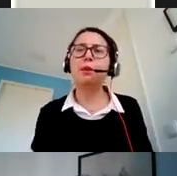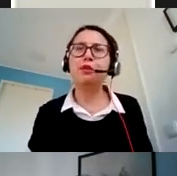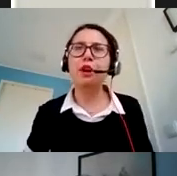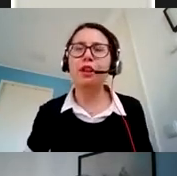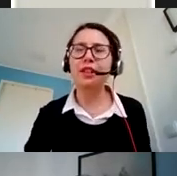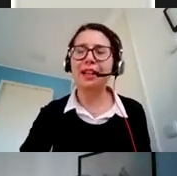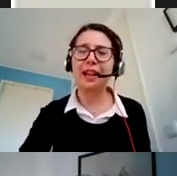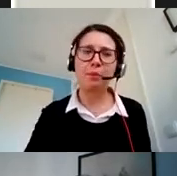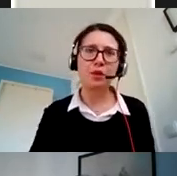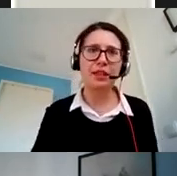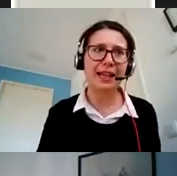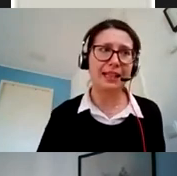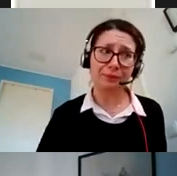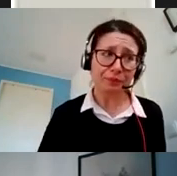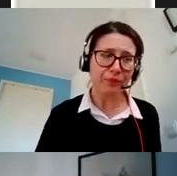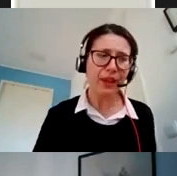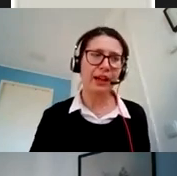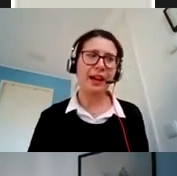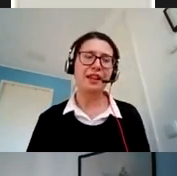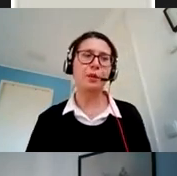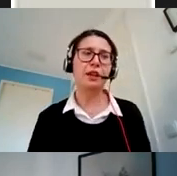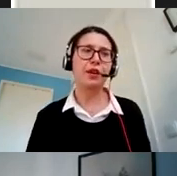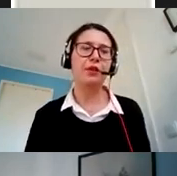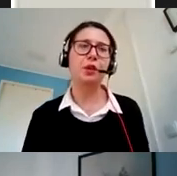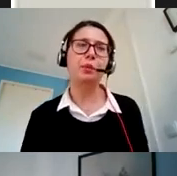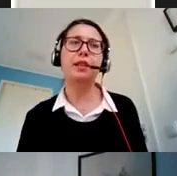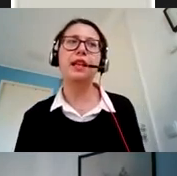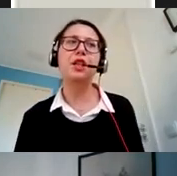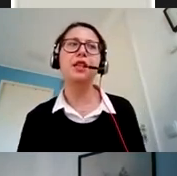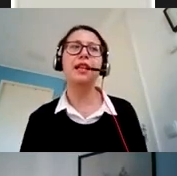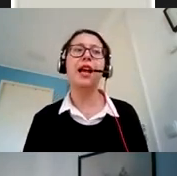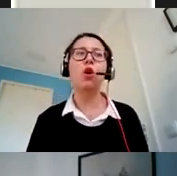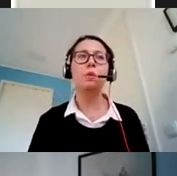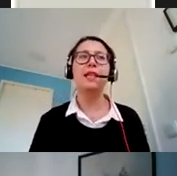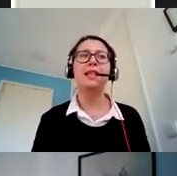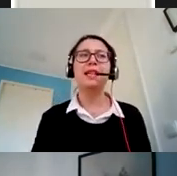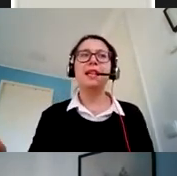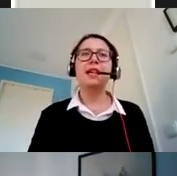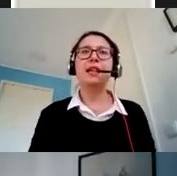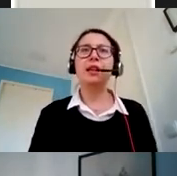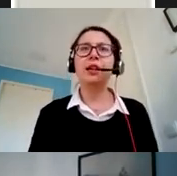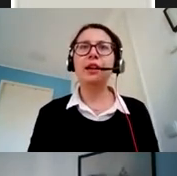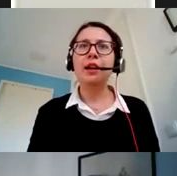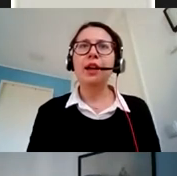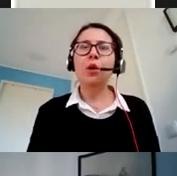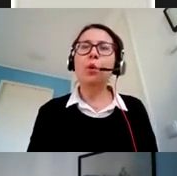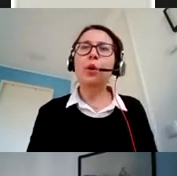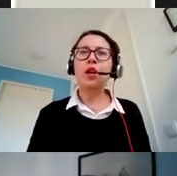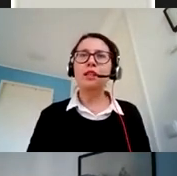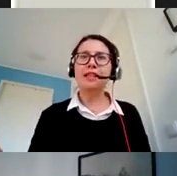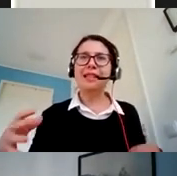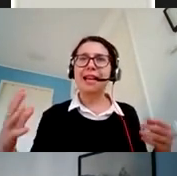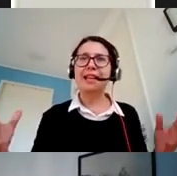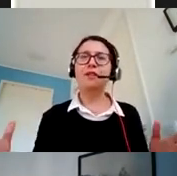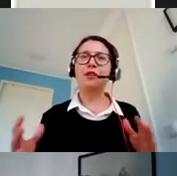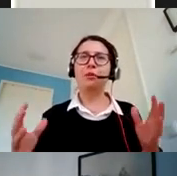but before just allow me to say that I think it was a very rich presentation, and I hope that we learned